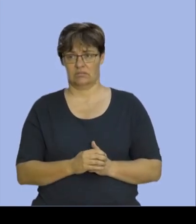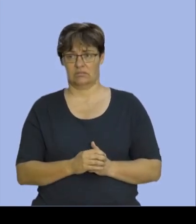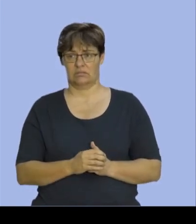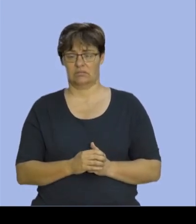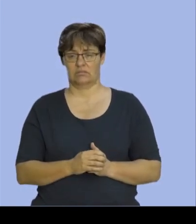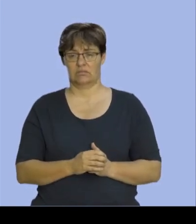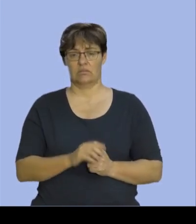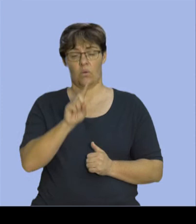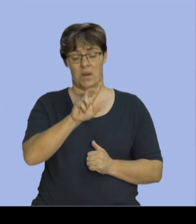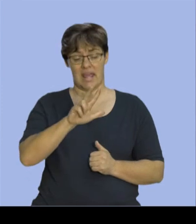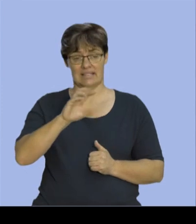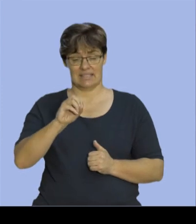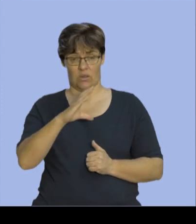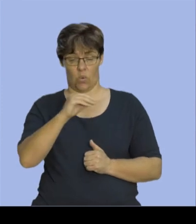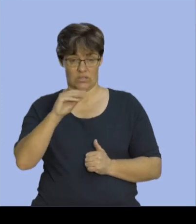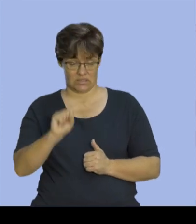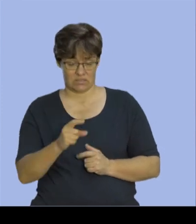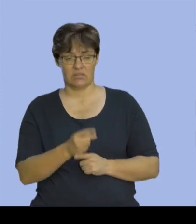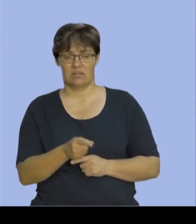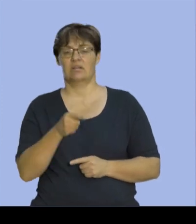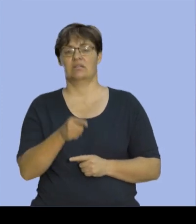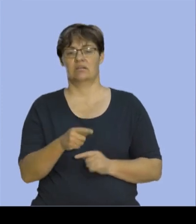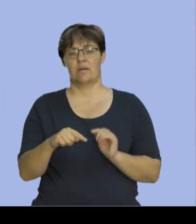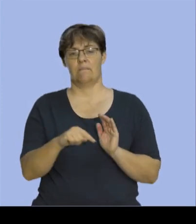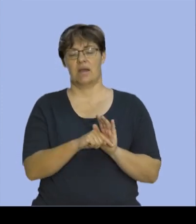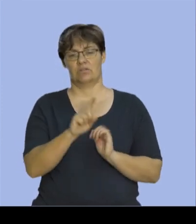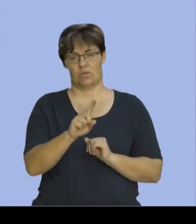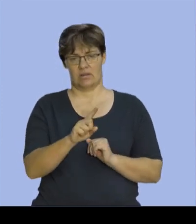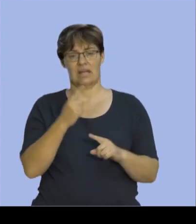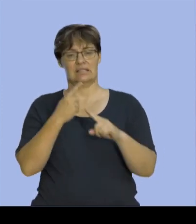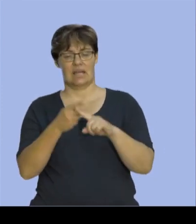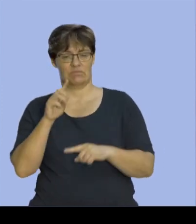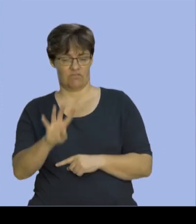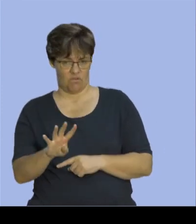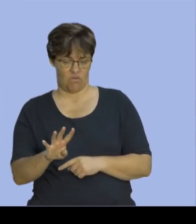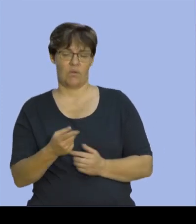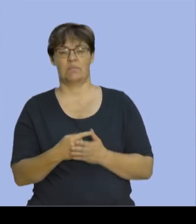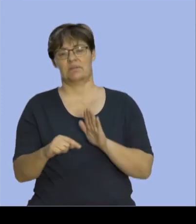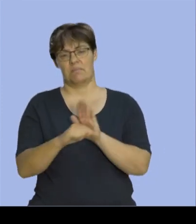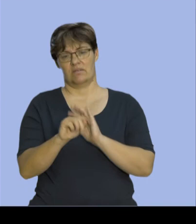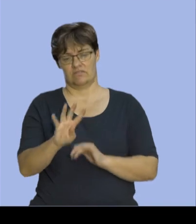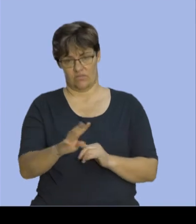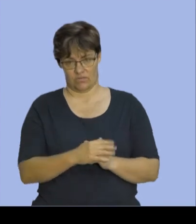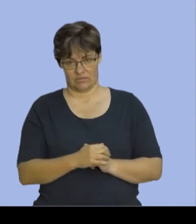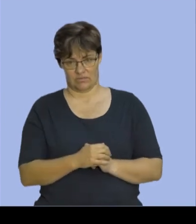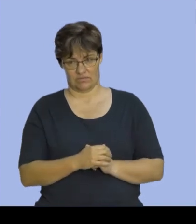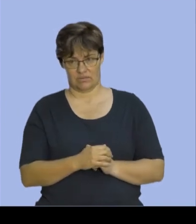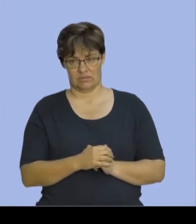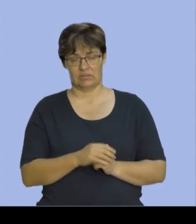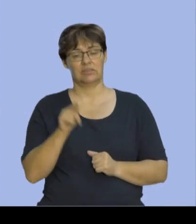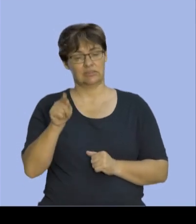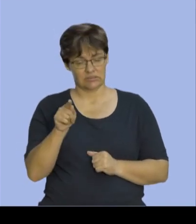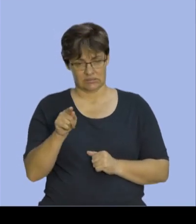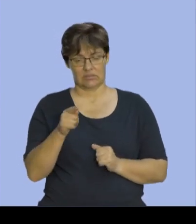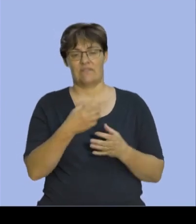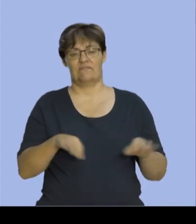Then lastly, cos of 180, which I also used, will be minus 1. Times it by 4, it's minus 4. So